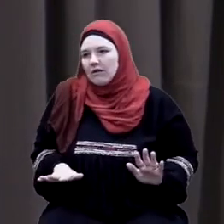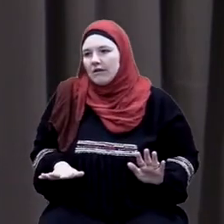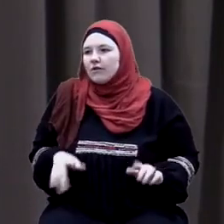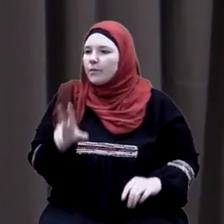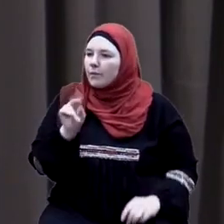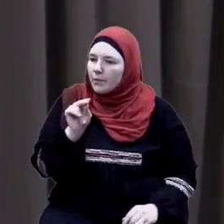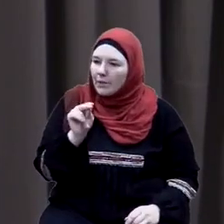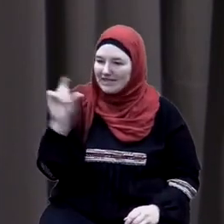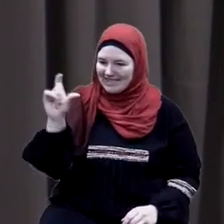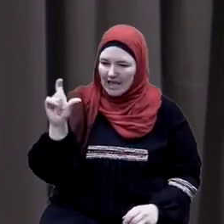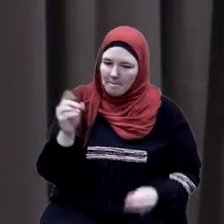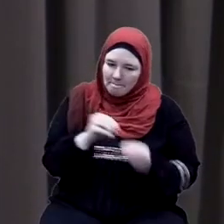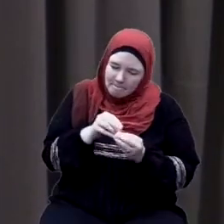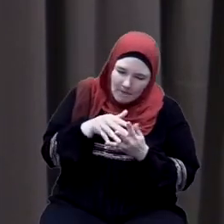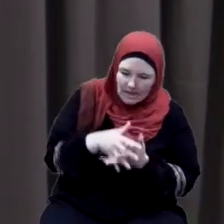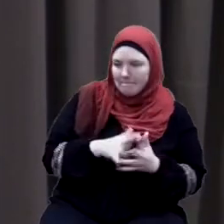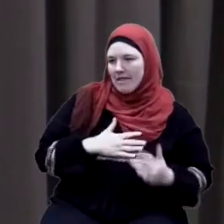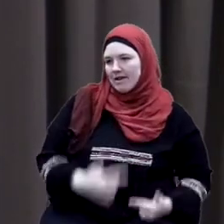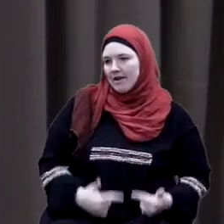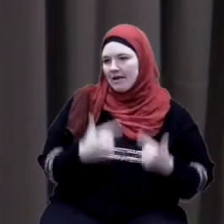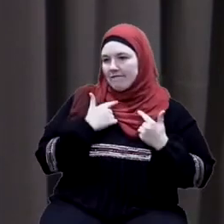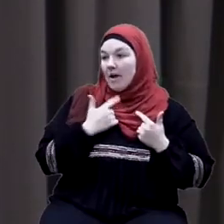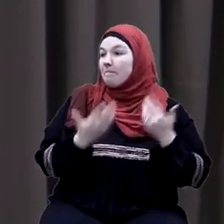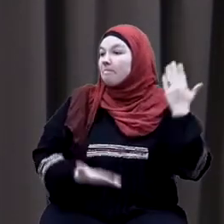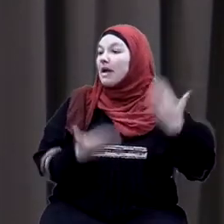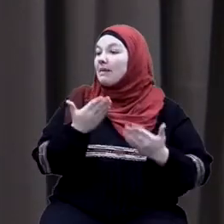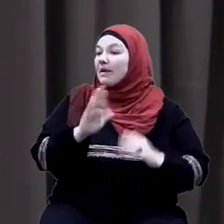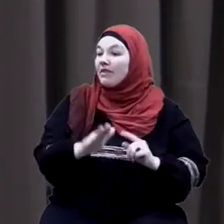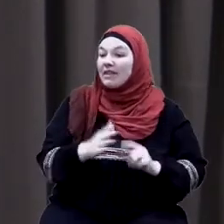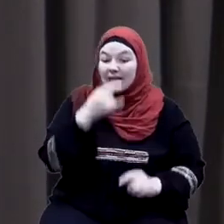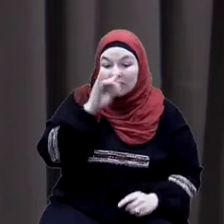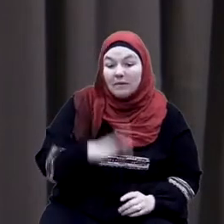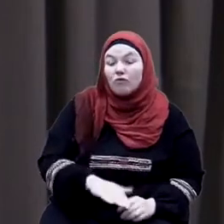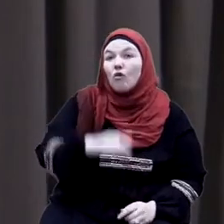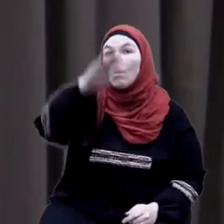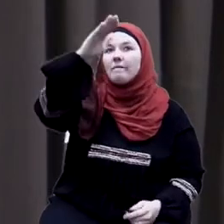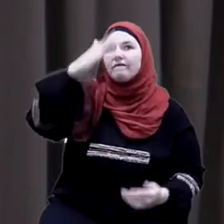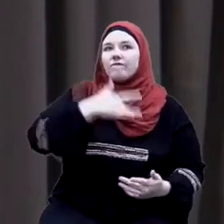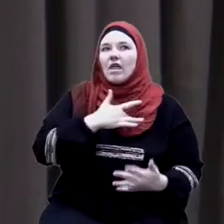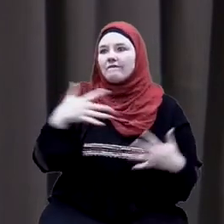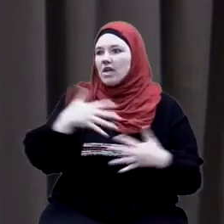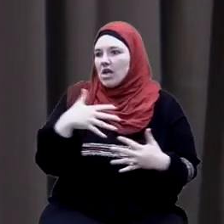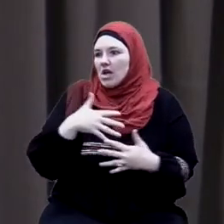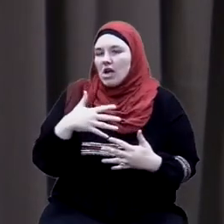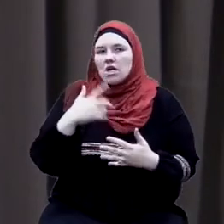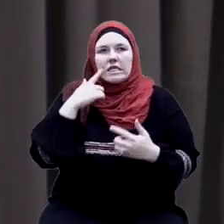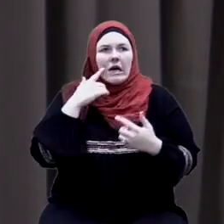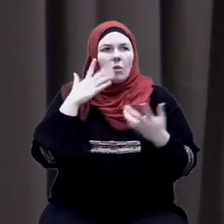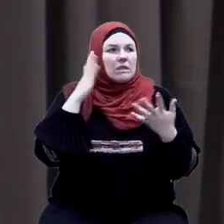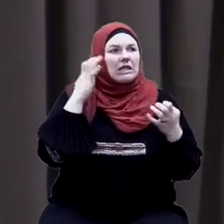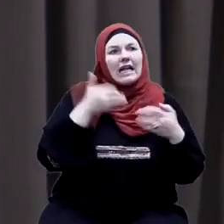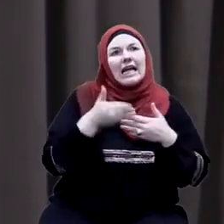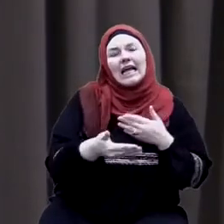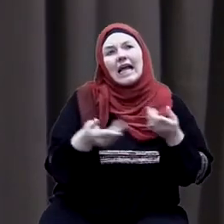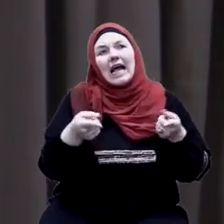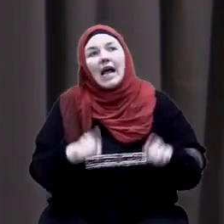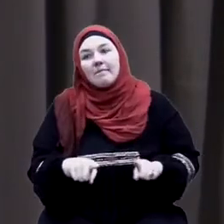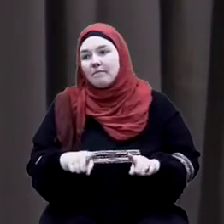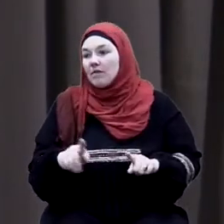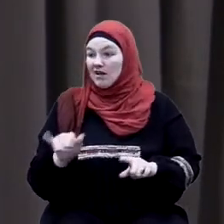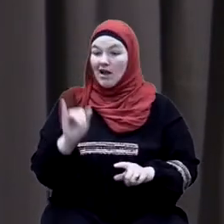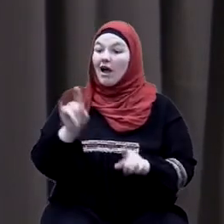their generation. They grow up full of fear, especially if we, the adults, pass to